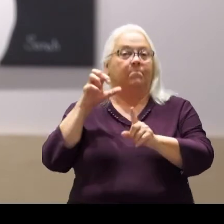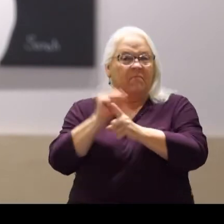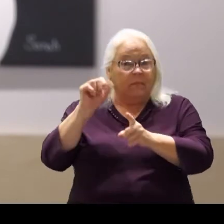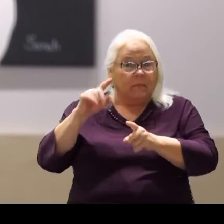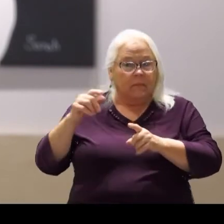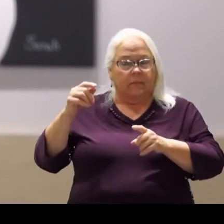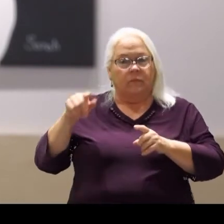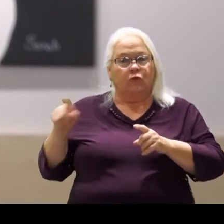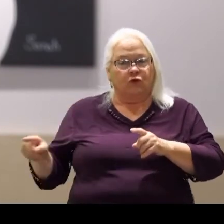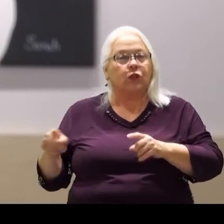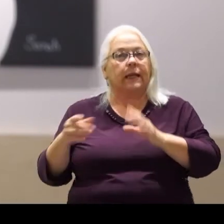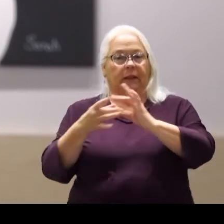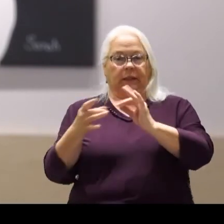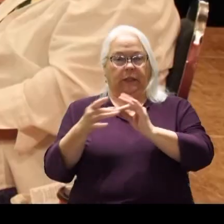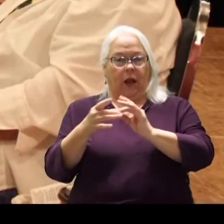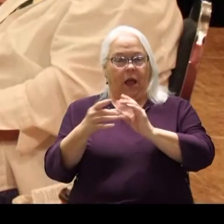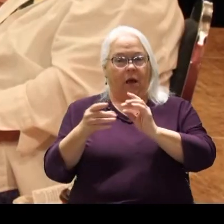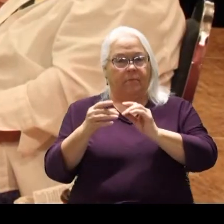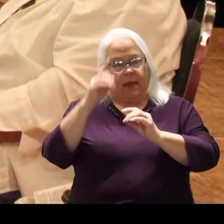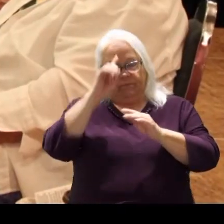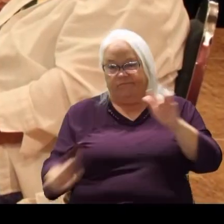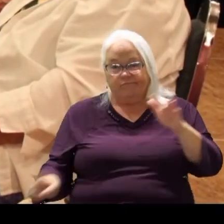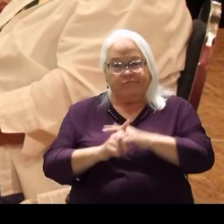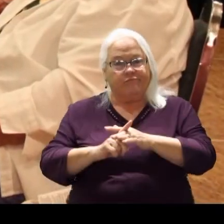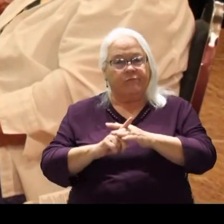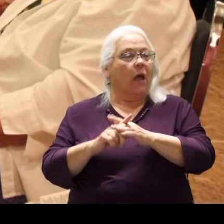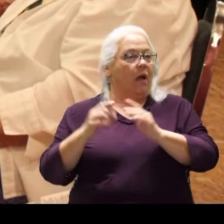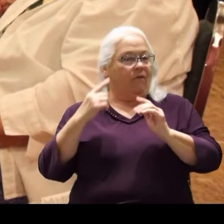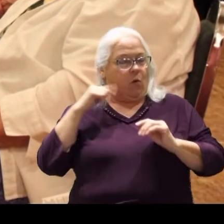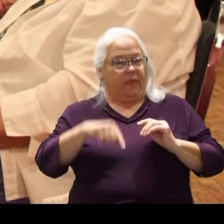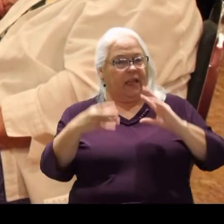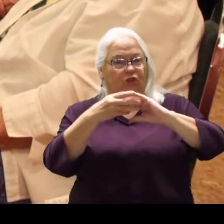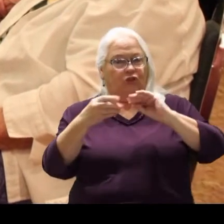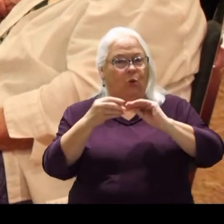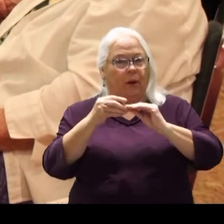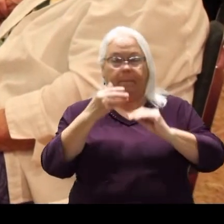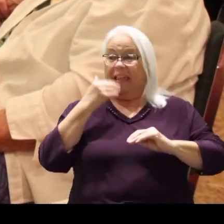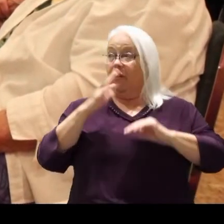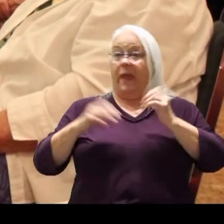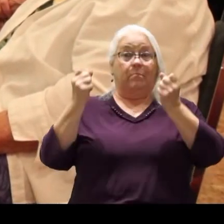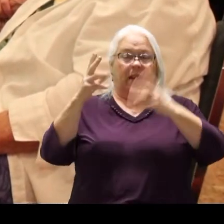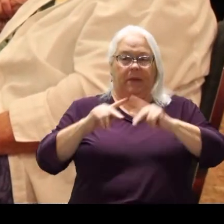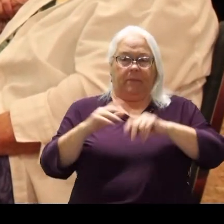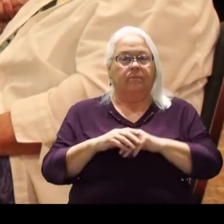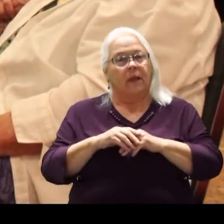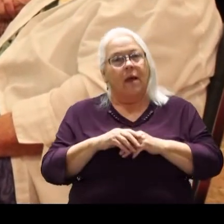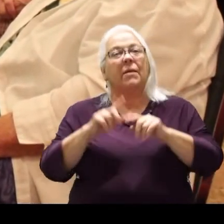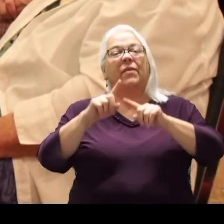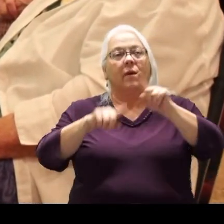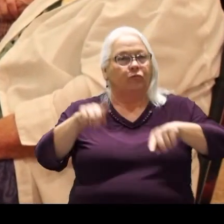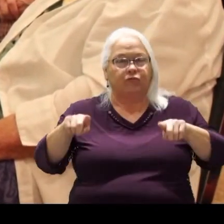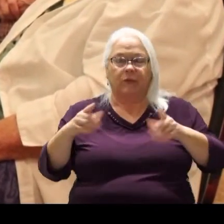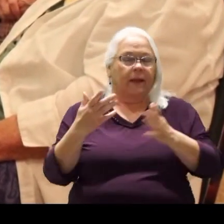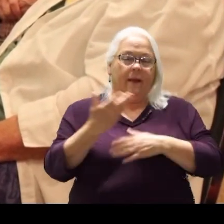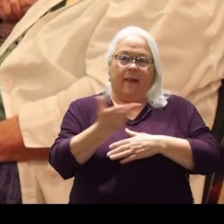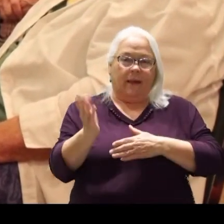actually said one of the most penetrating things about this story that anybody has said to me. And then there are other people who don't remember